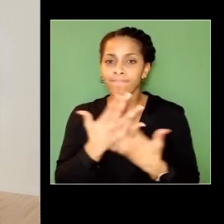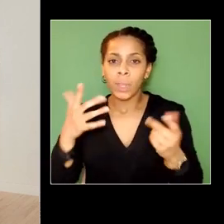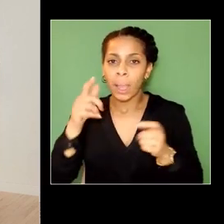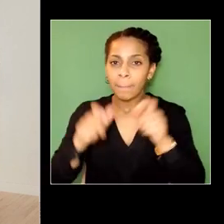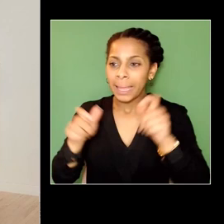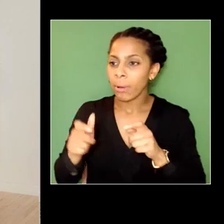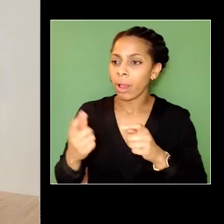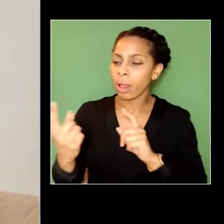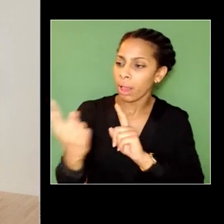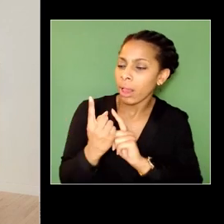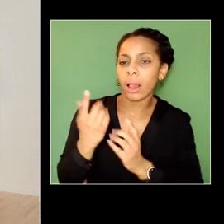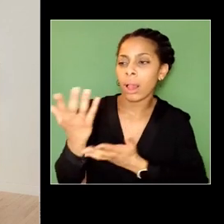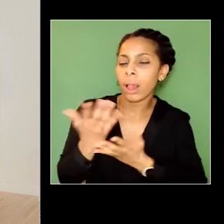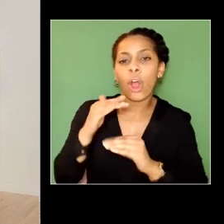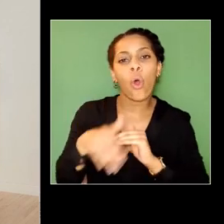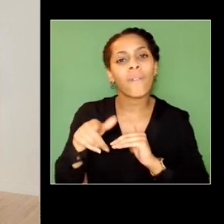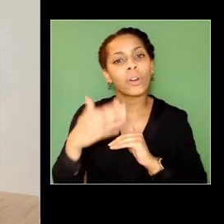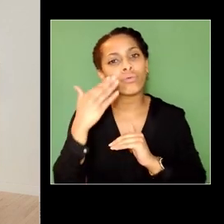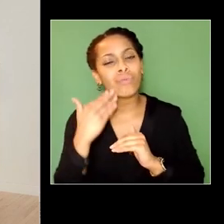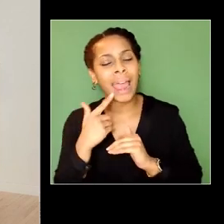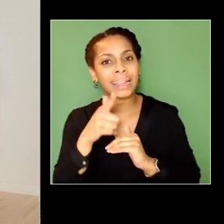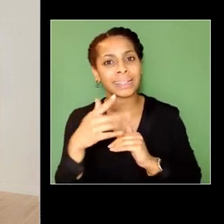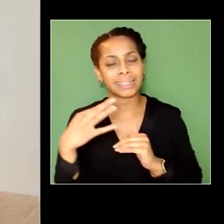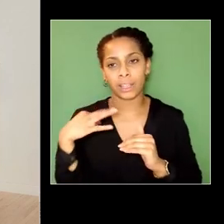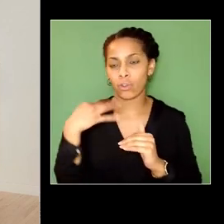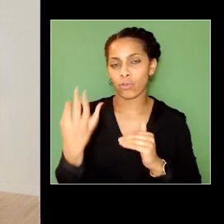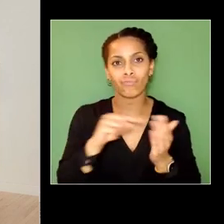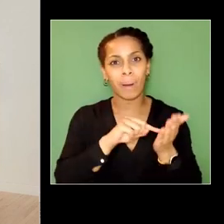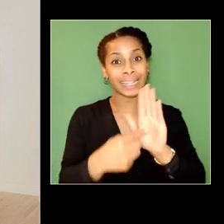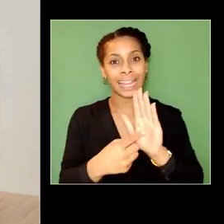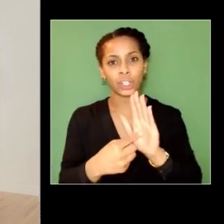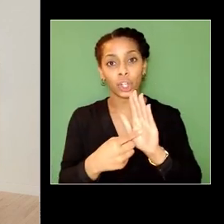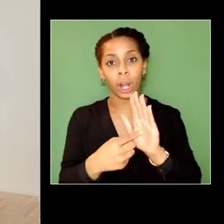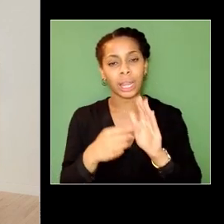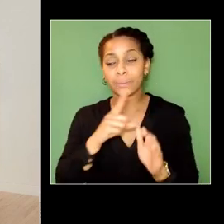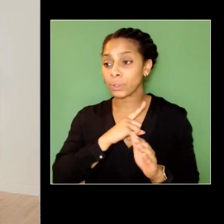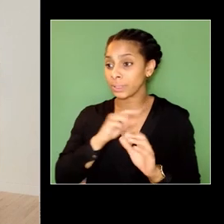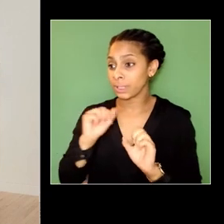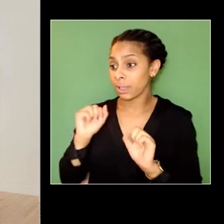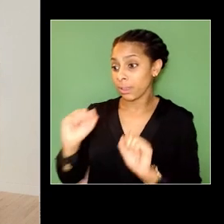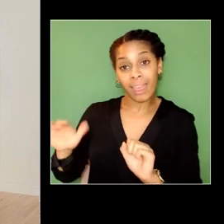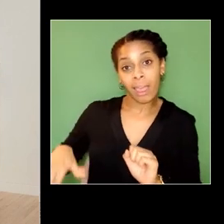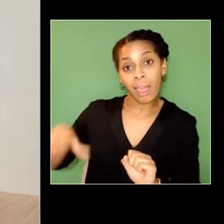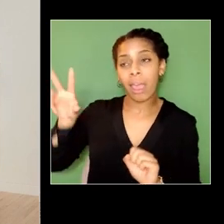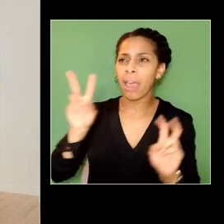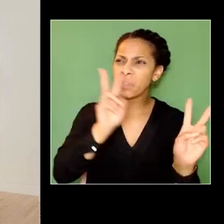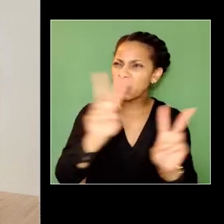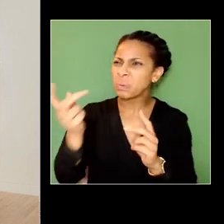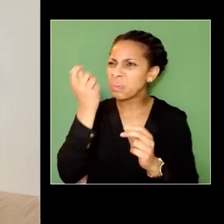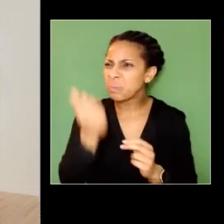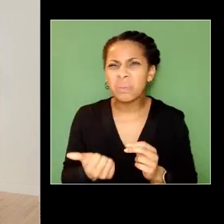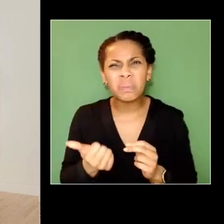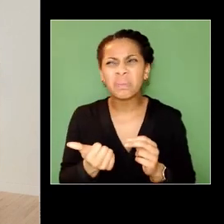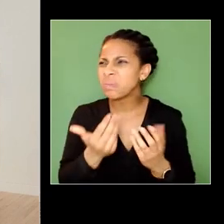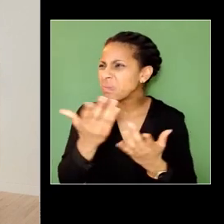was that their view of it was so limited and so closed in the first place that it made it very difficult for me